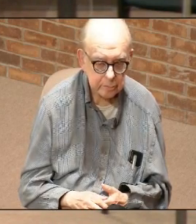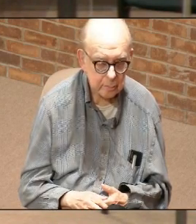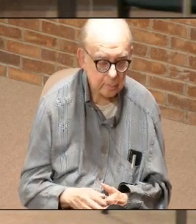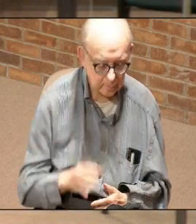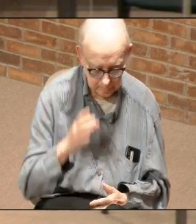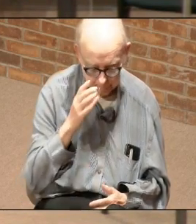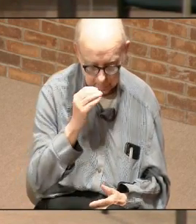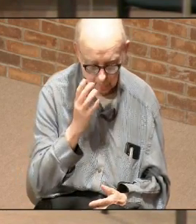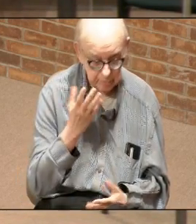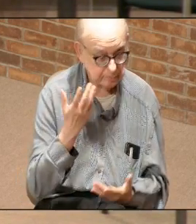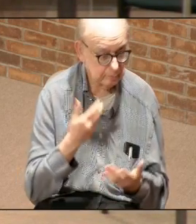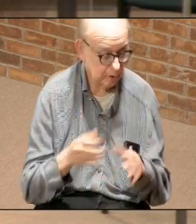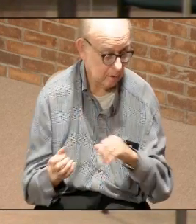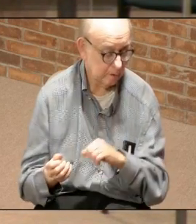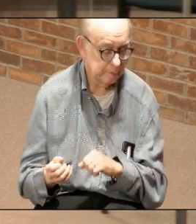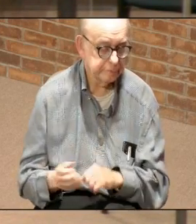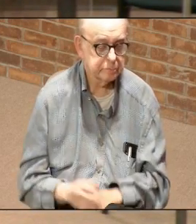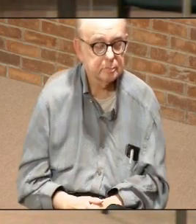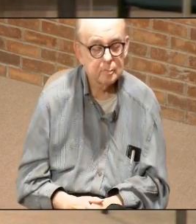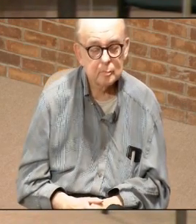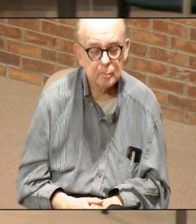The boys are gone.